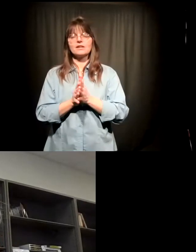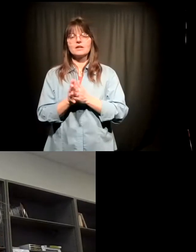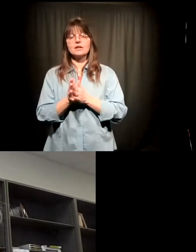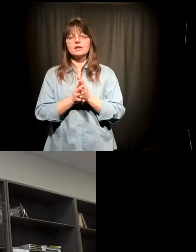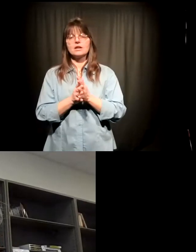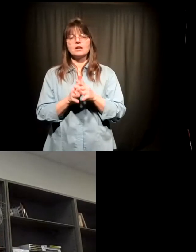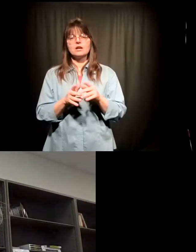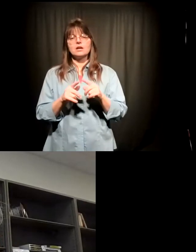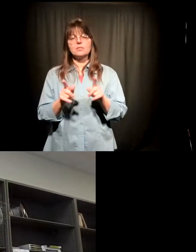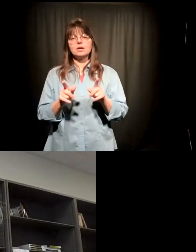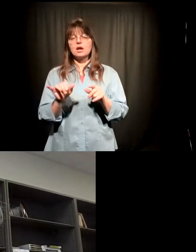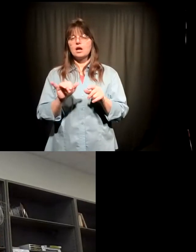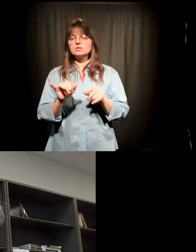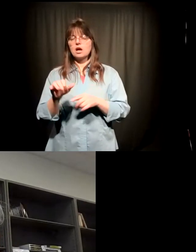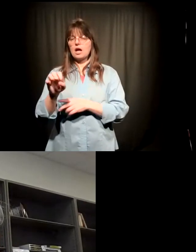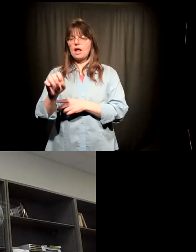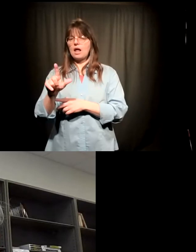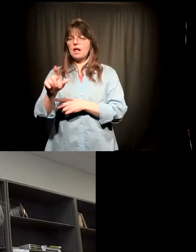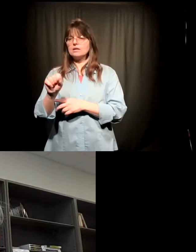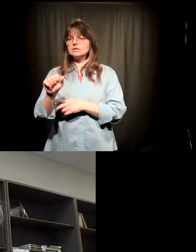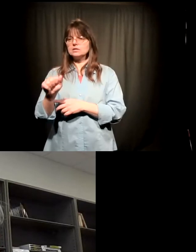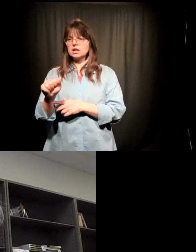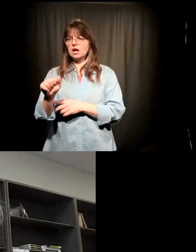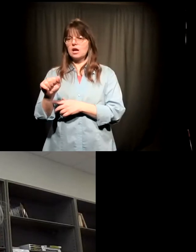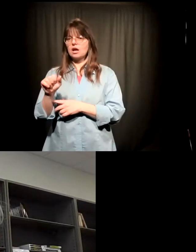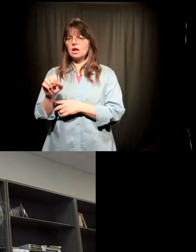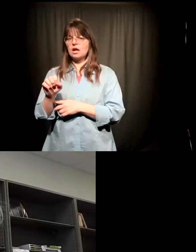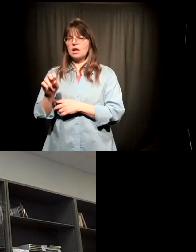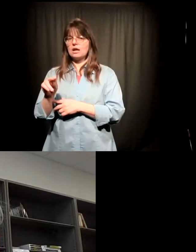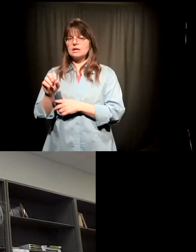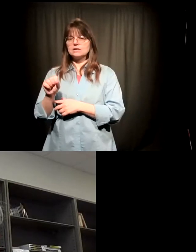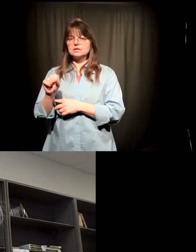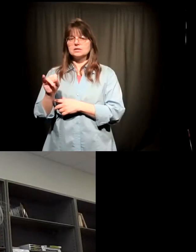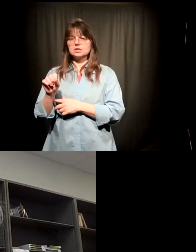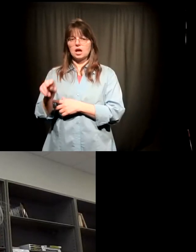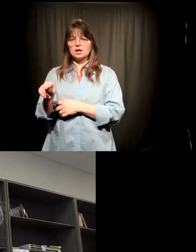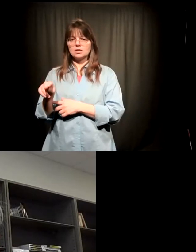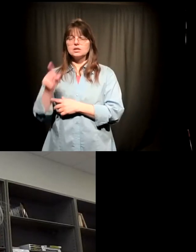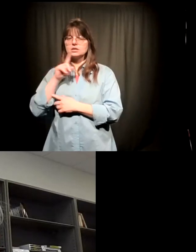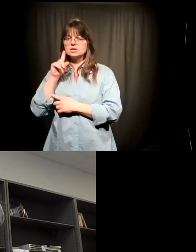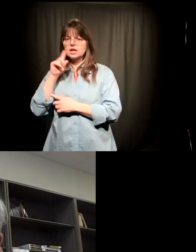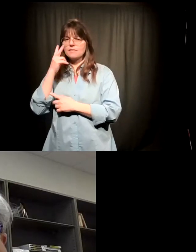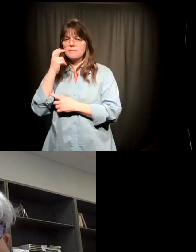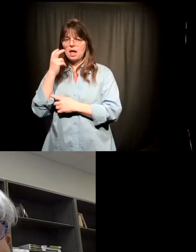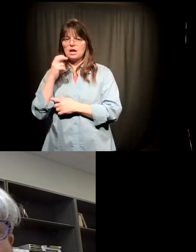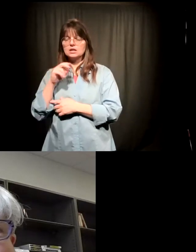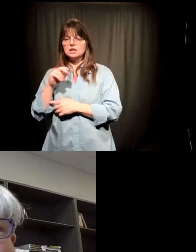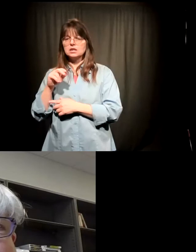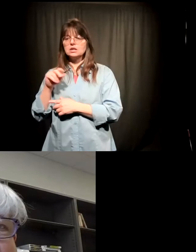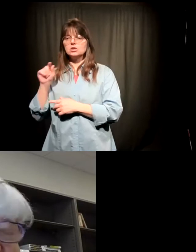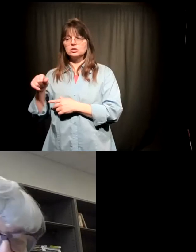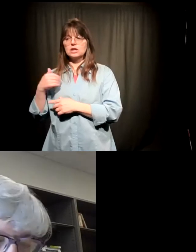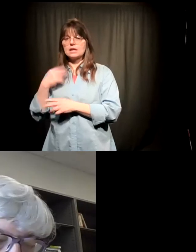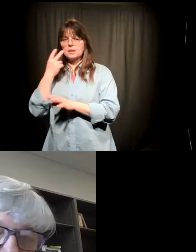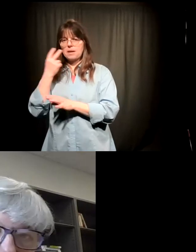good question. I guess it depends how you want to read, like what you want to read. There's so much.